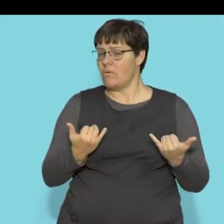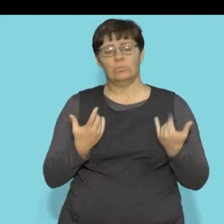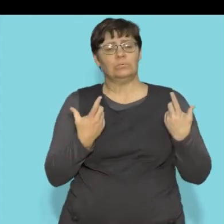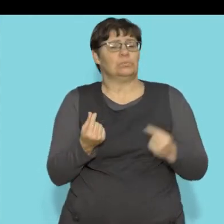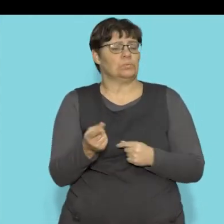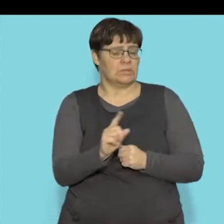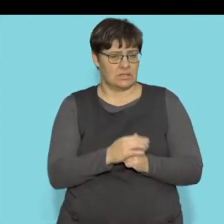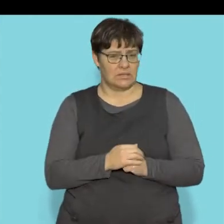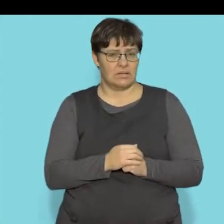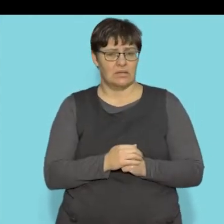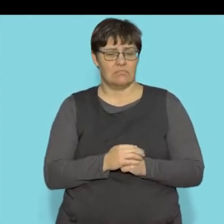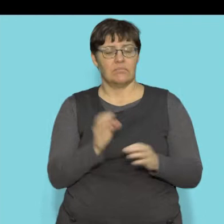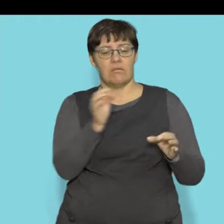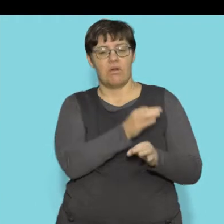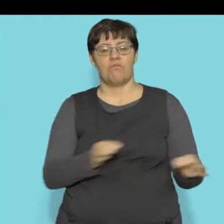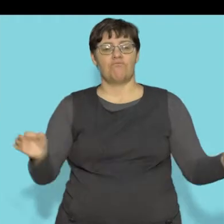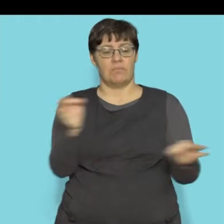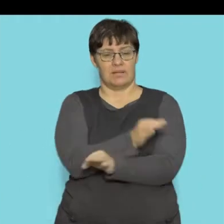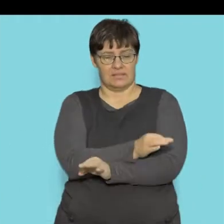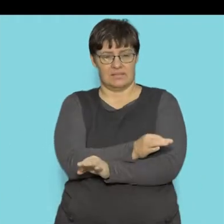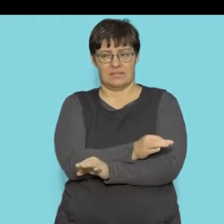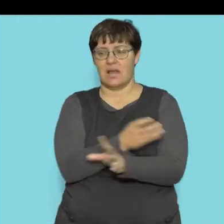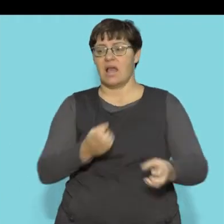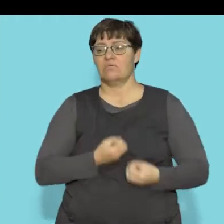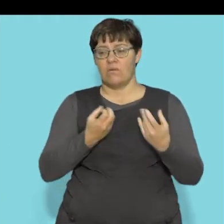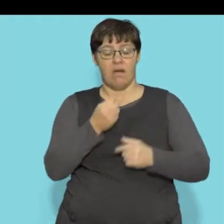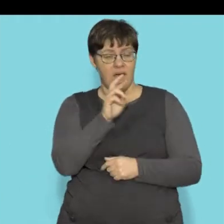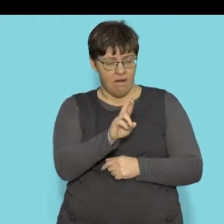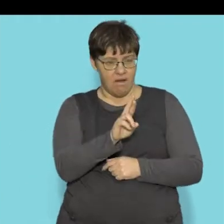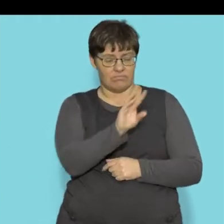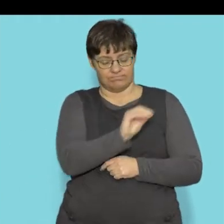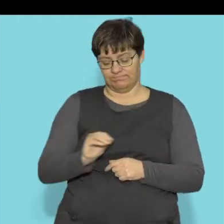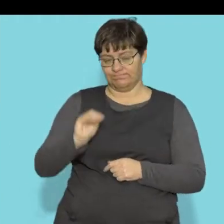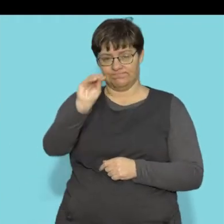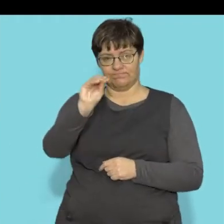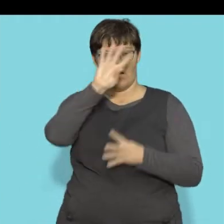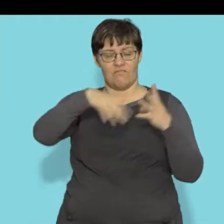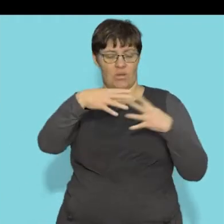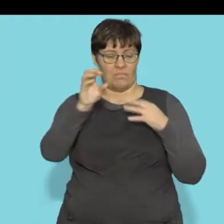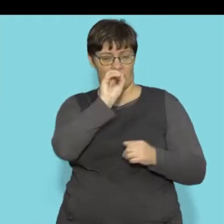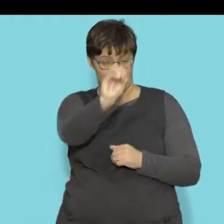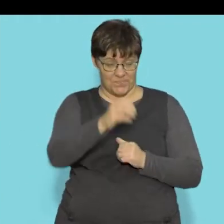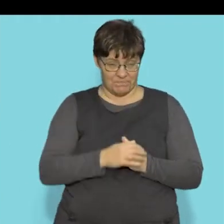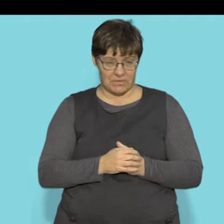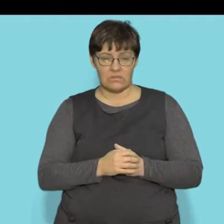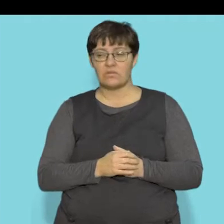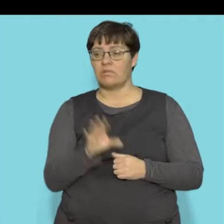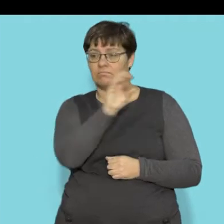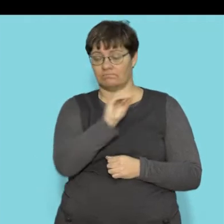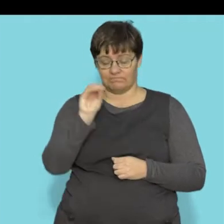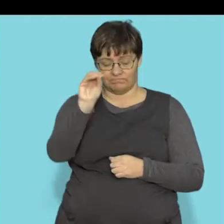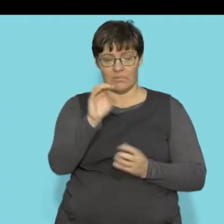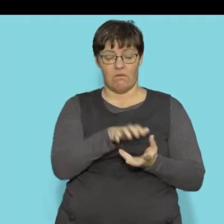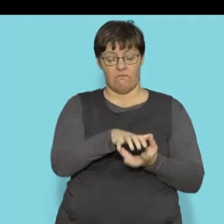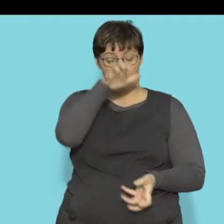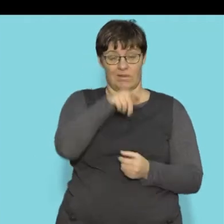this case is I'm going to replace my expression for r into the volume formula. So I'm going to write it over here.